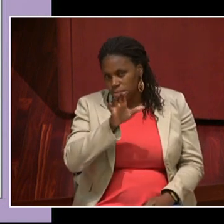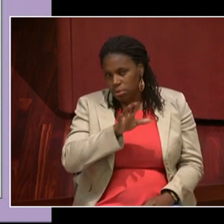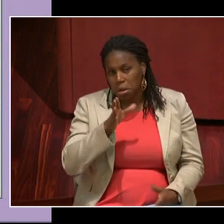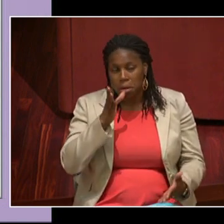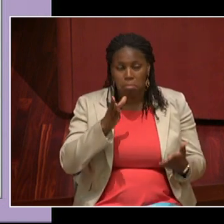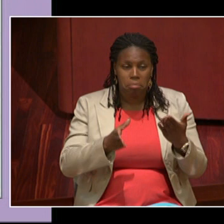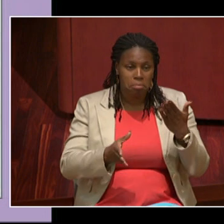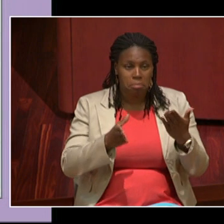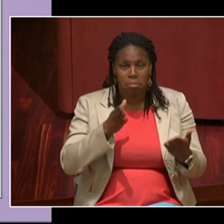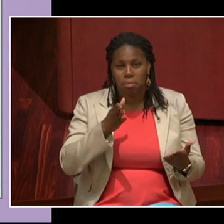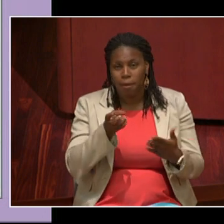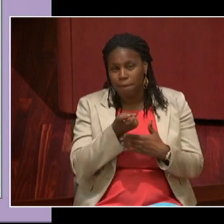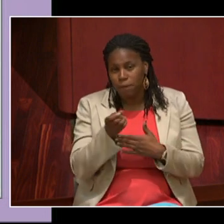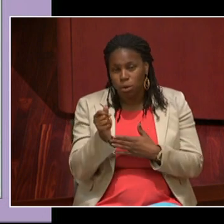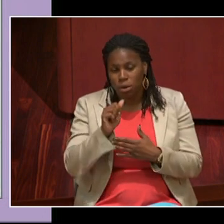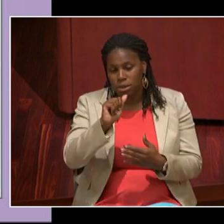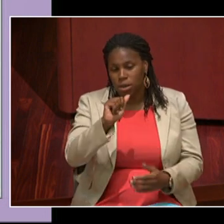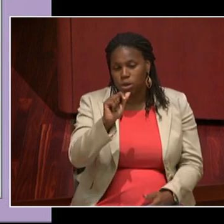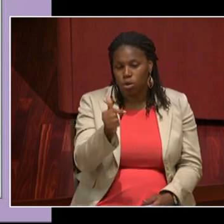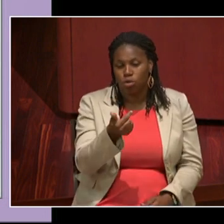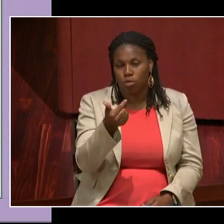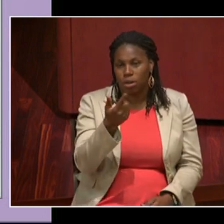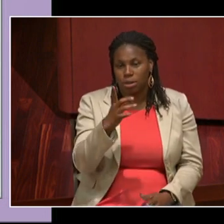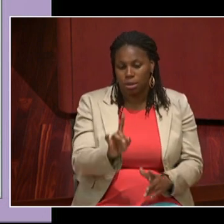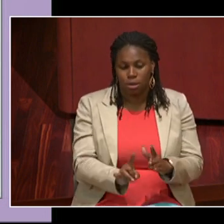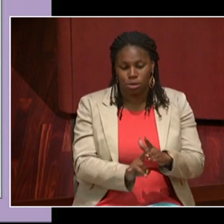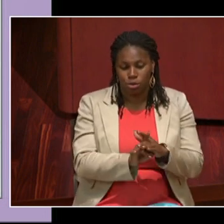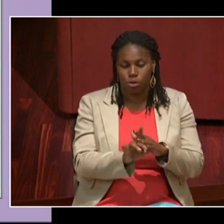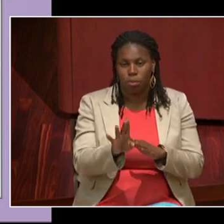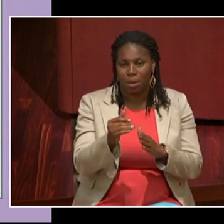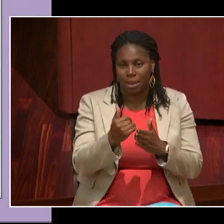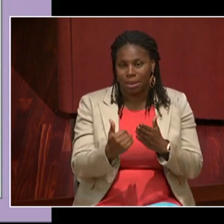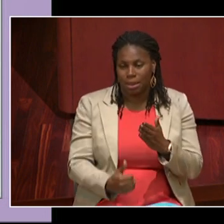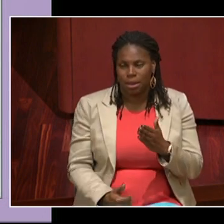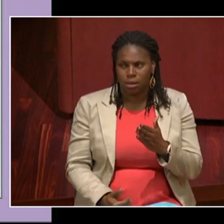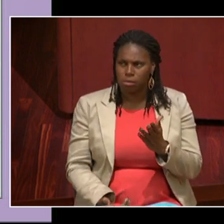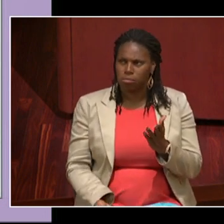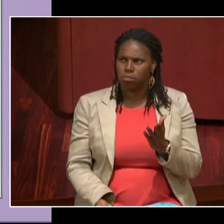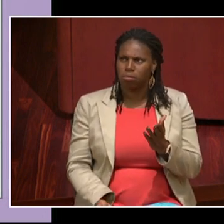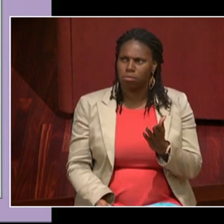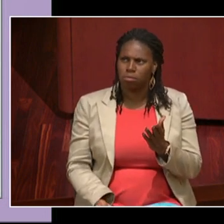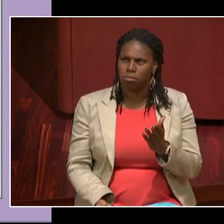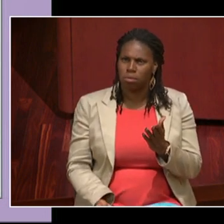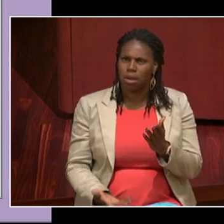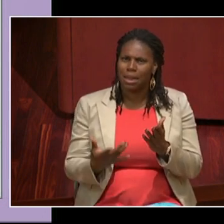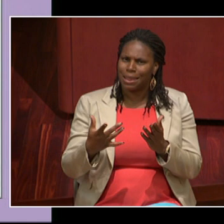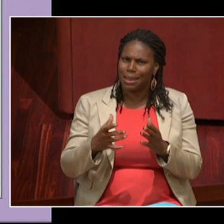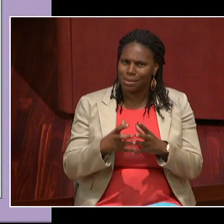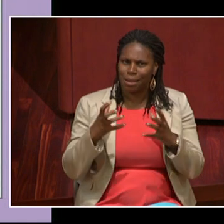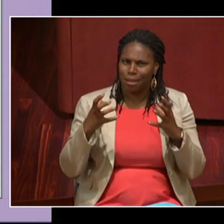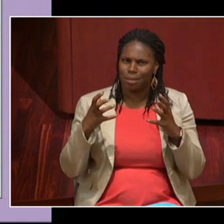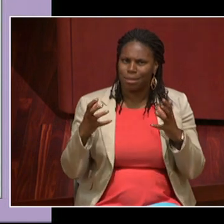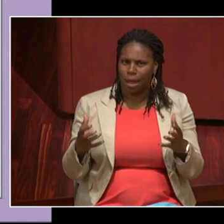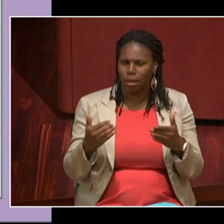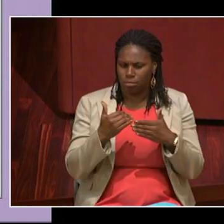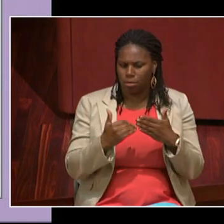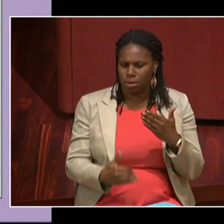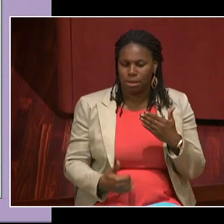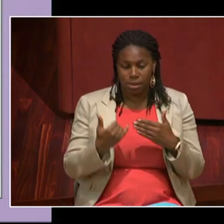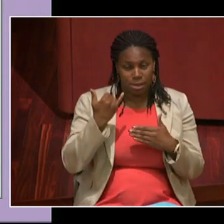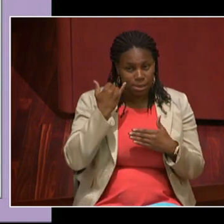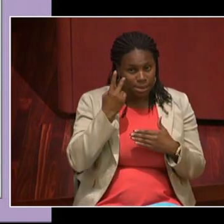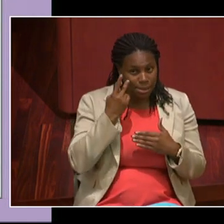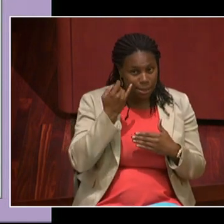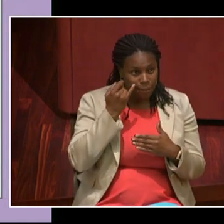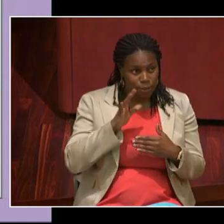few Antonio Grandes that came up in that list. It was down to 6, but that's still quite a few if you're trying to decide if it's your